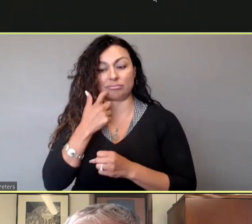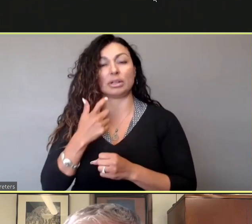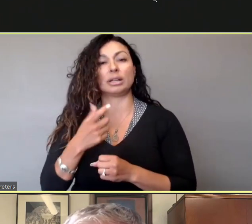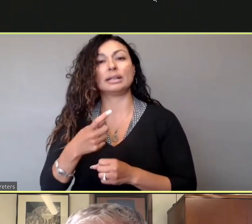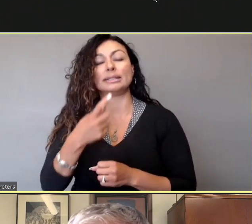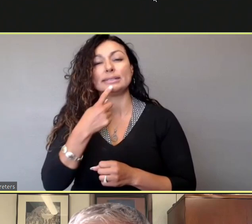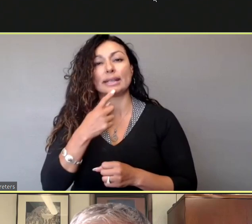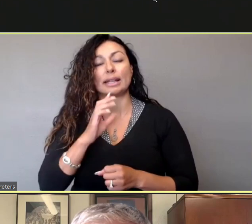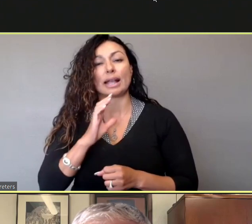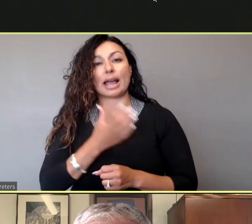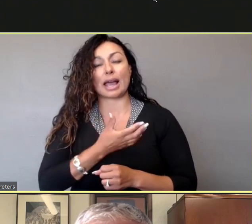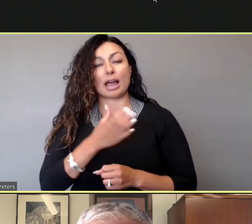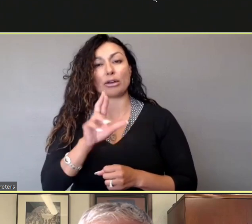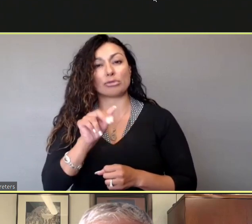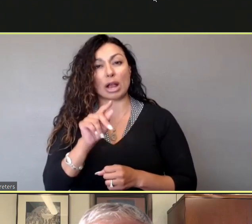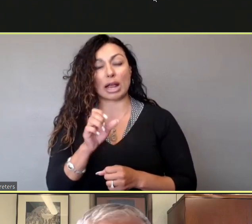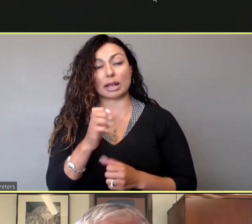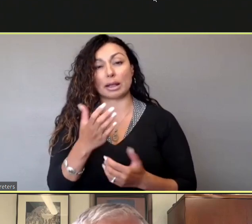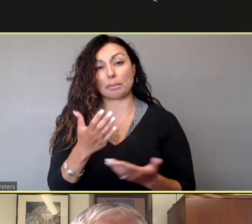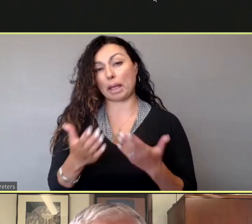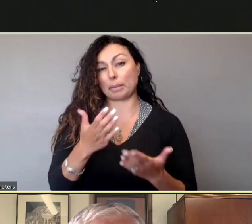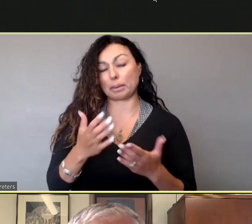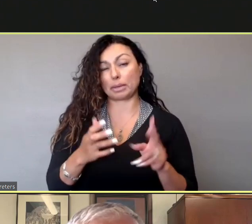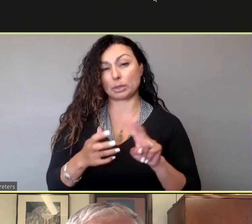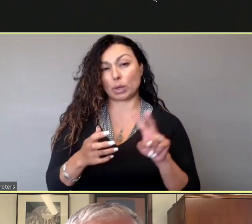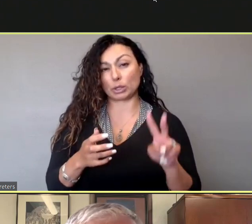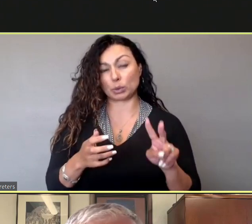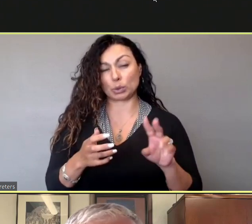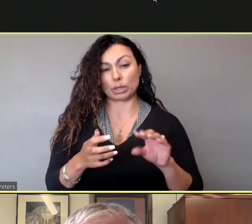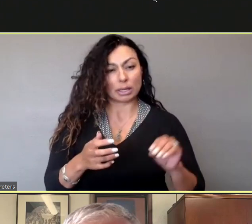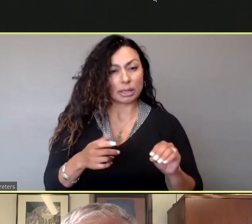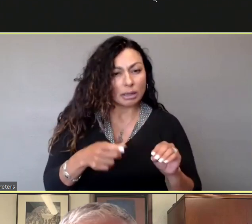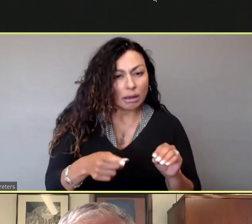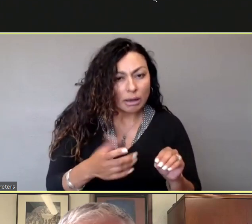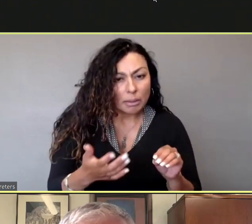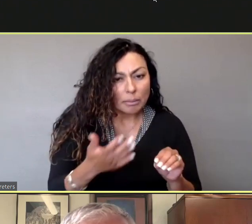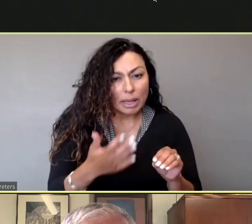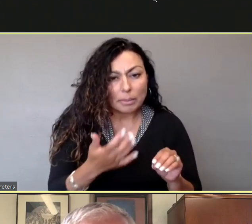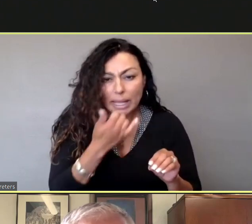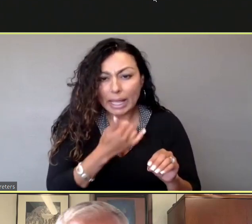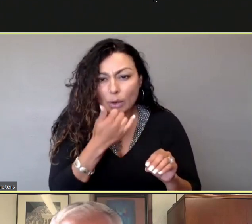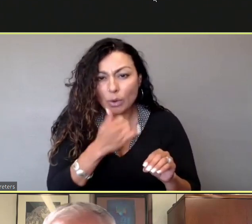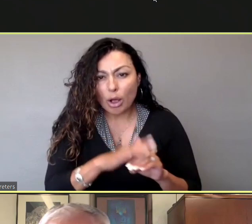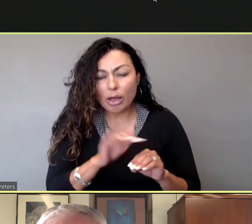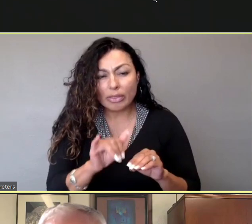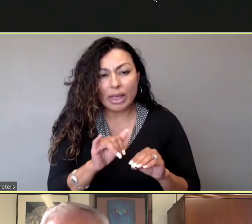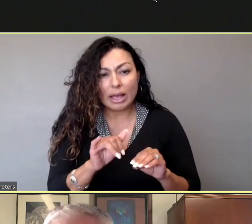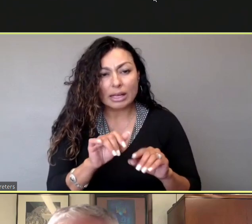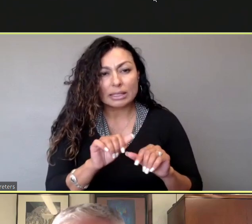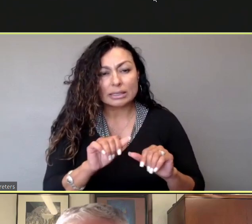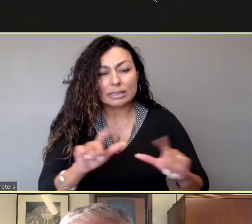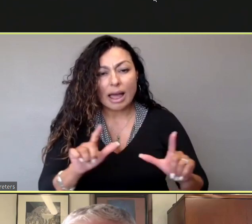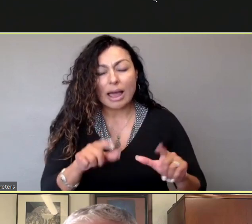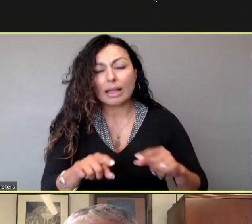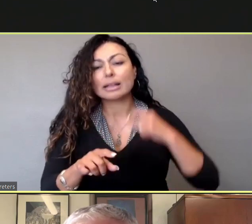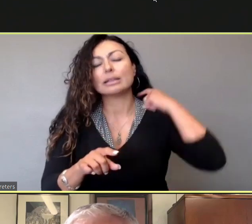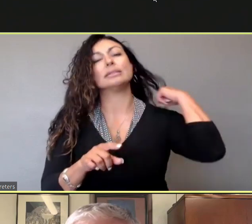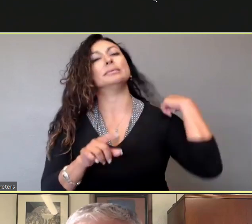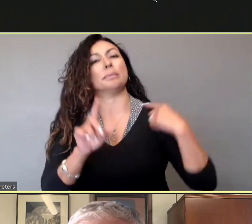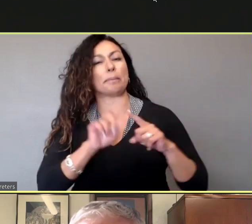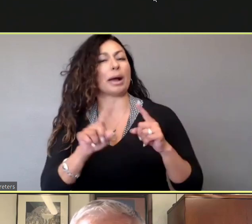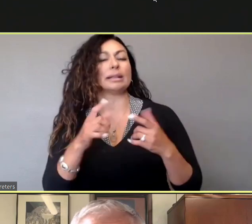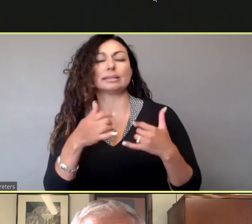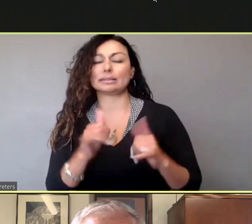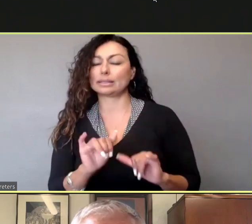event rate yesterday might have been 22. There might be an error in the slide, so thanks for that correction. But nonetheless, clearly